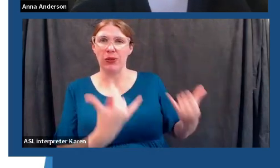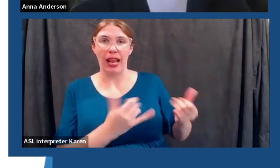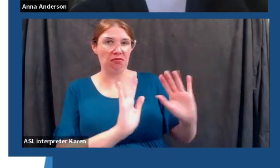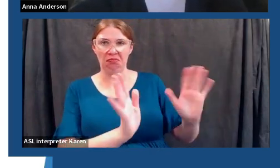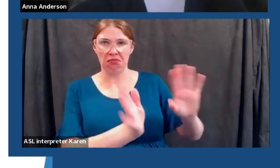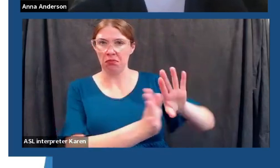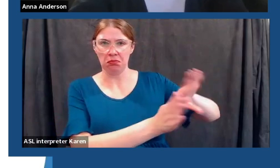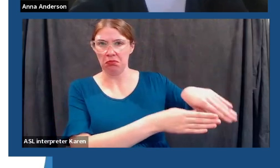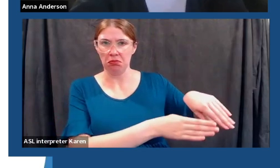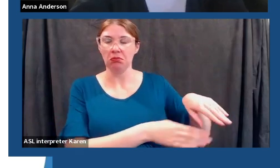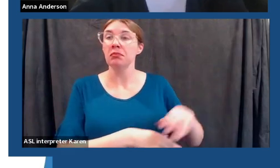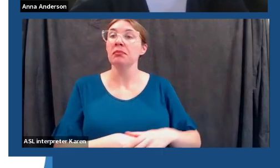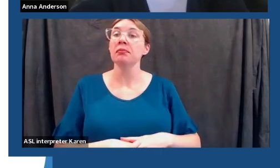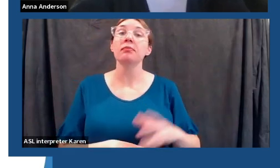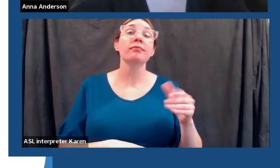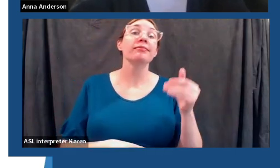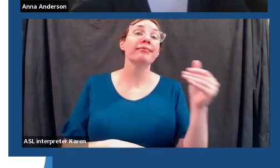Next slide, Jenny. Thank you.